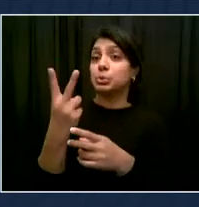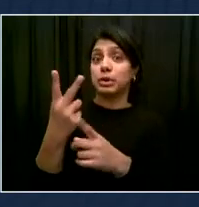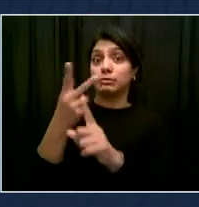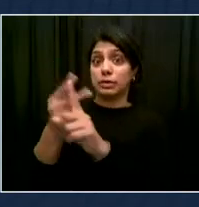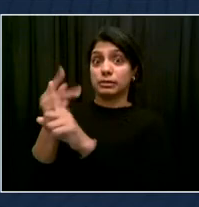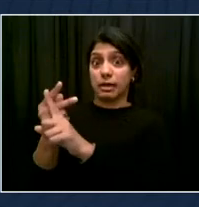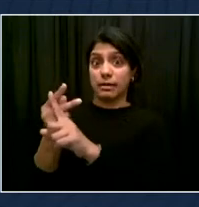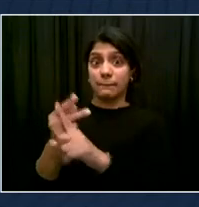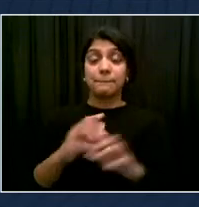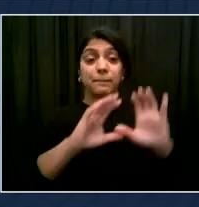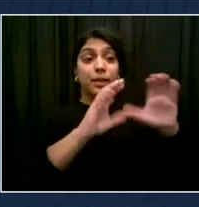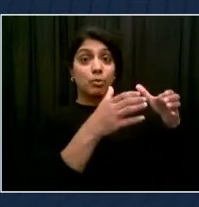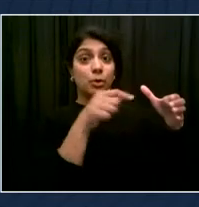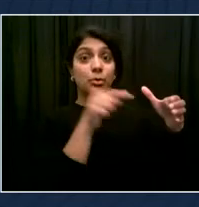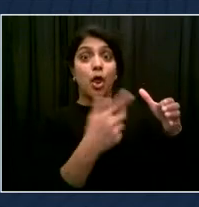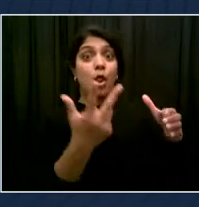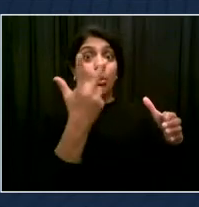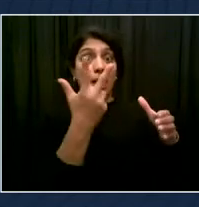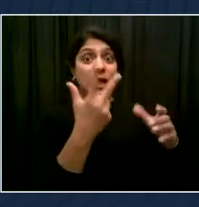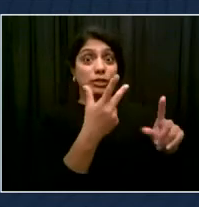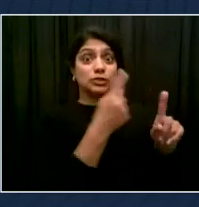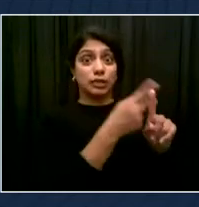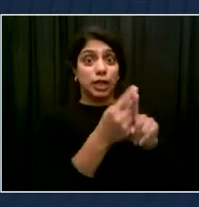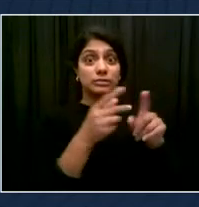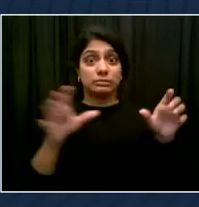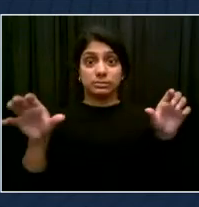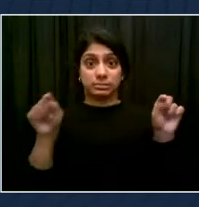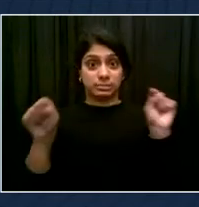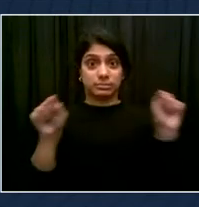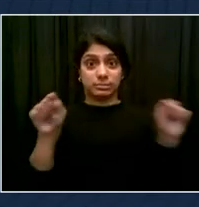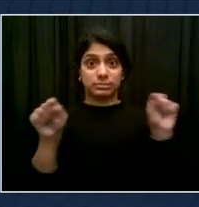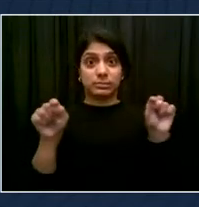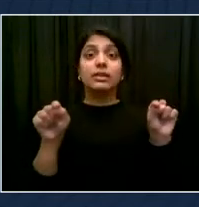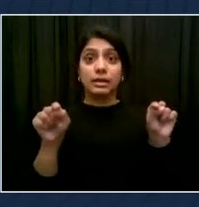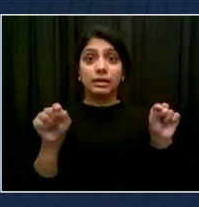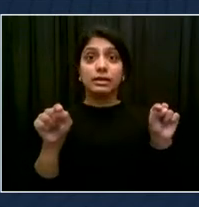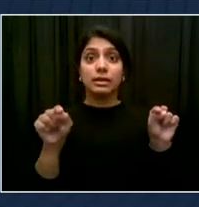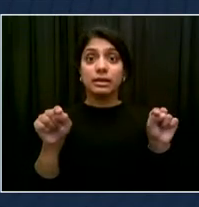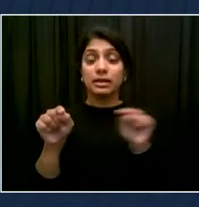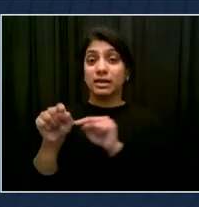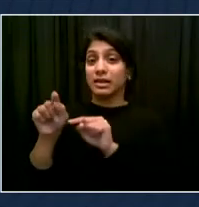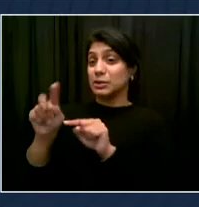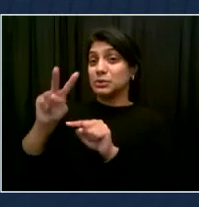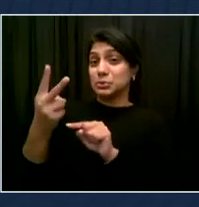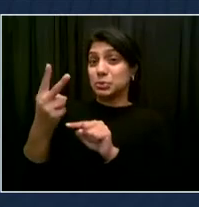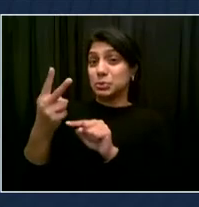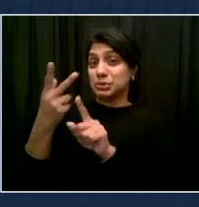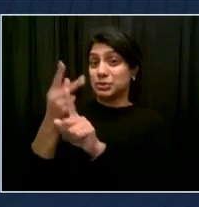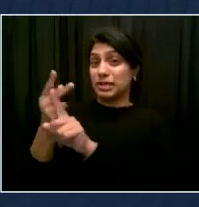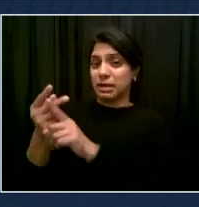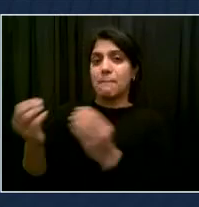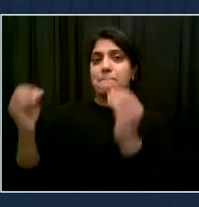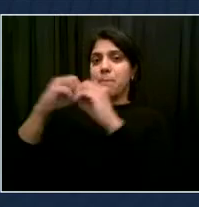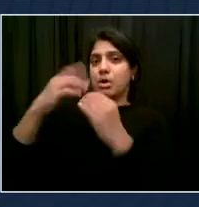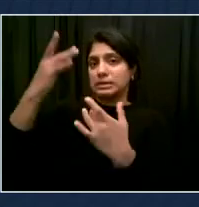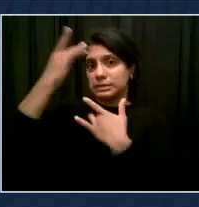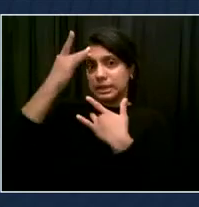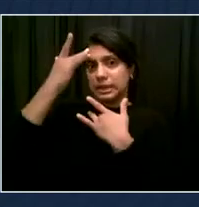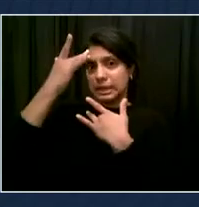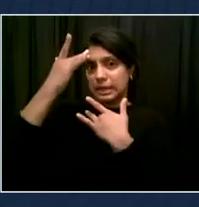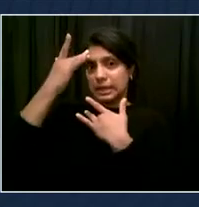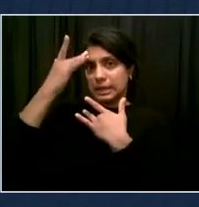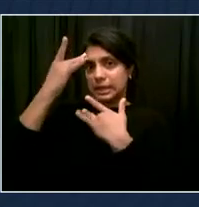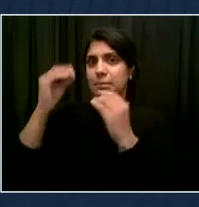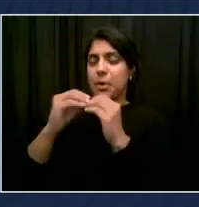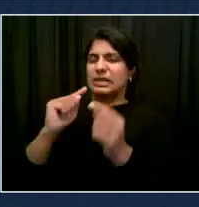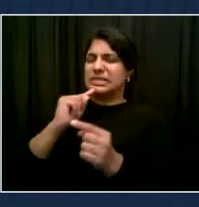ages. The data were clear before Omicron appeared right around Thanksgiving. Now, what's happened with